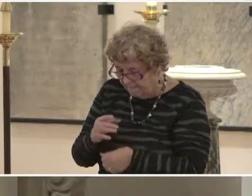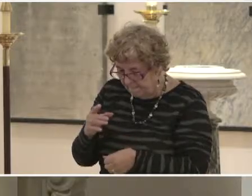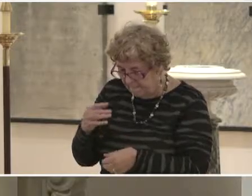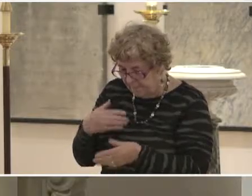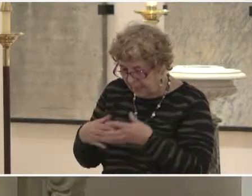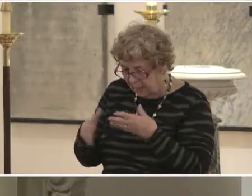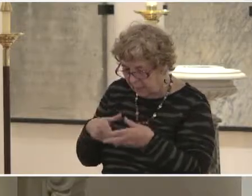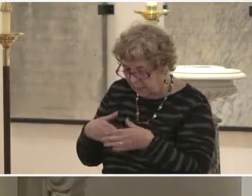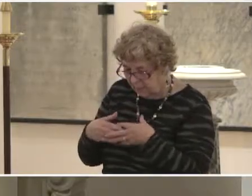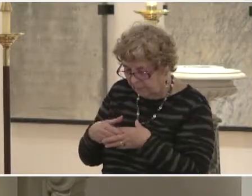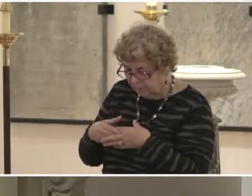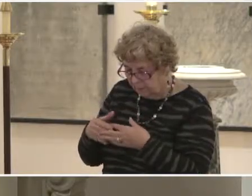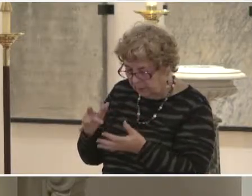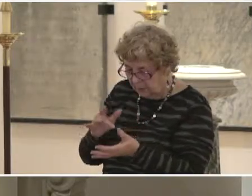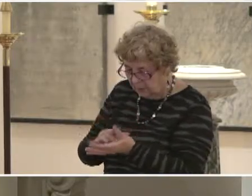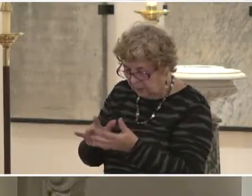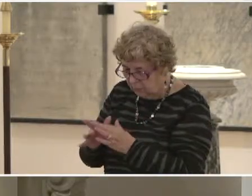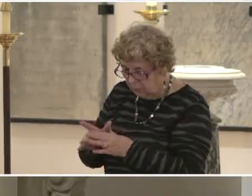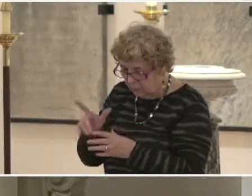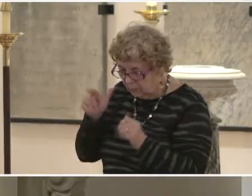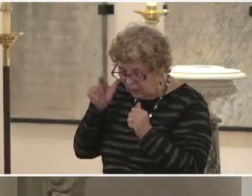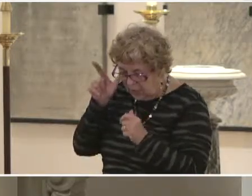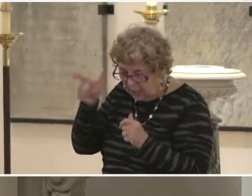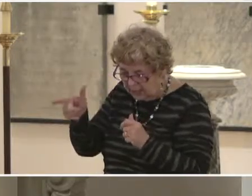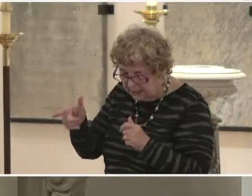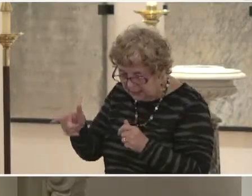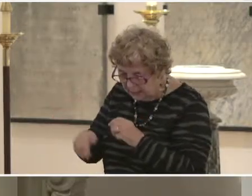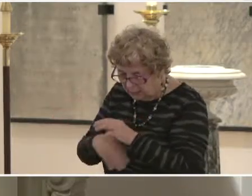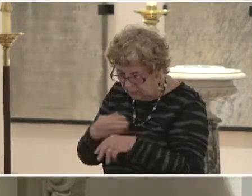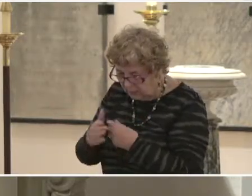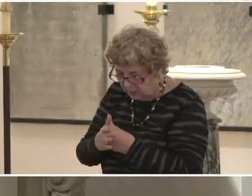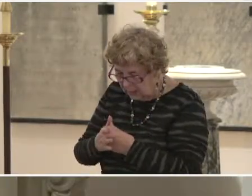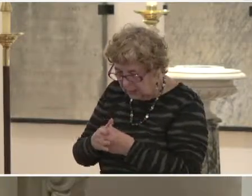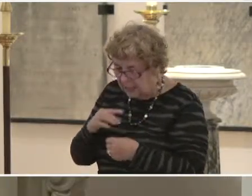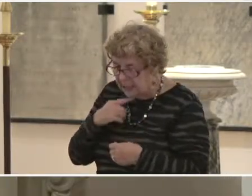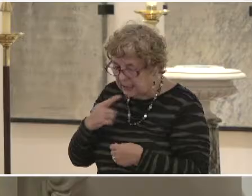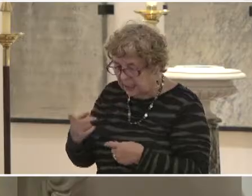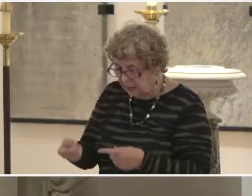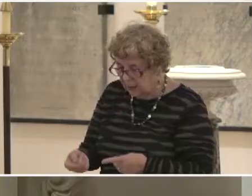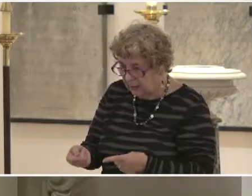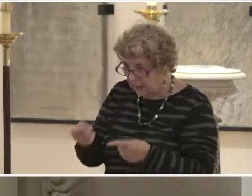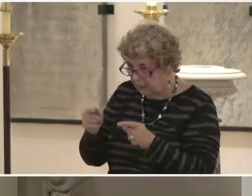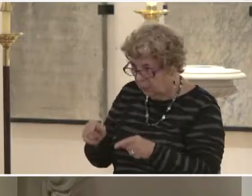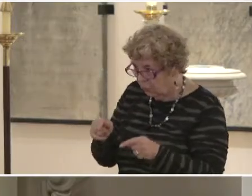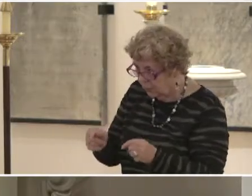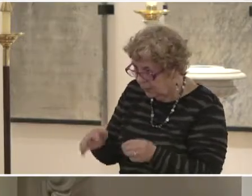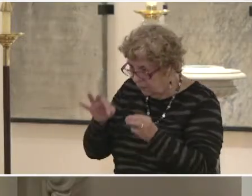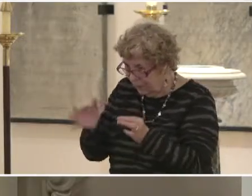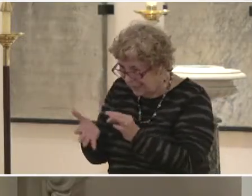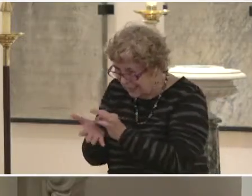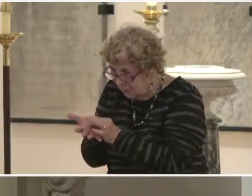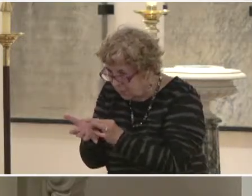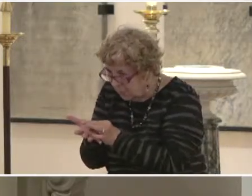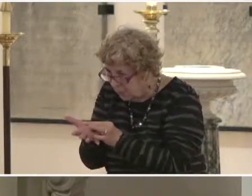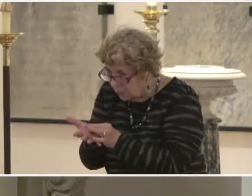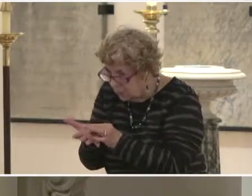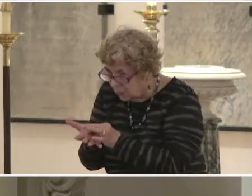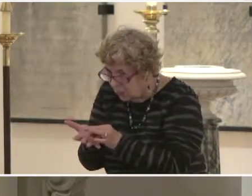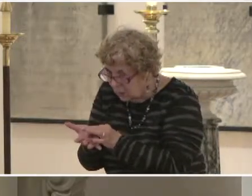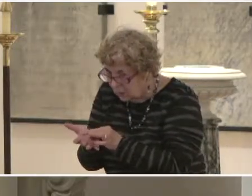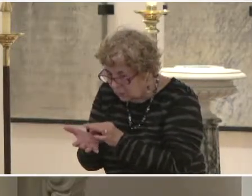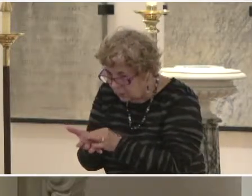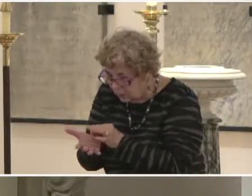some more. The disciples plead, "Increase our faith." But Jesus dismisses their